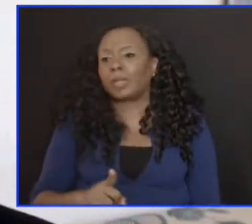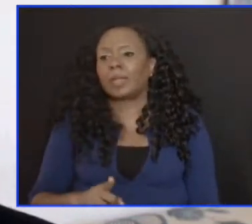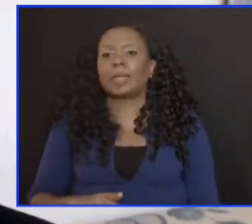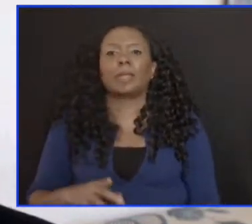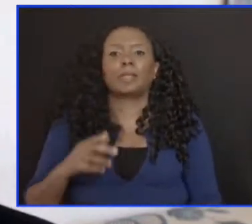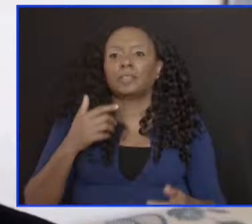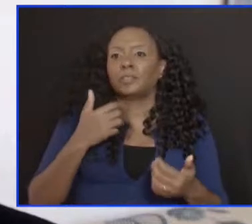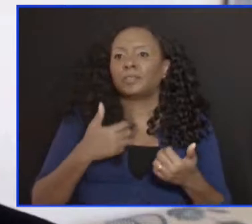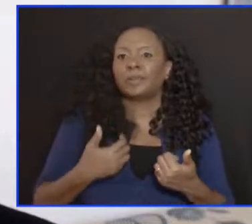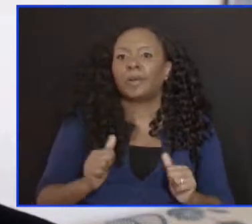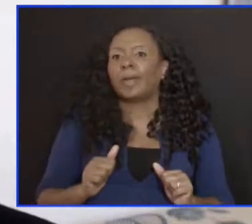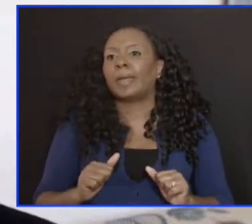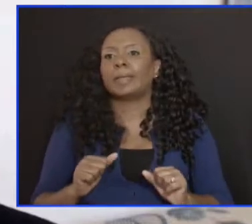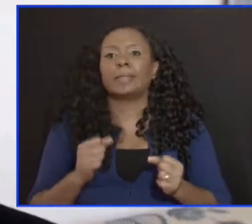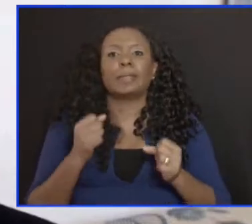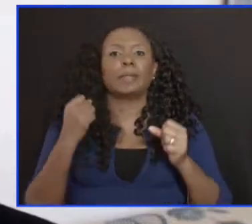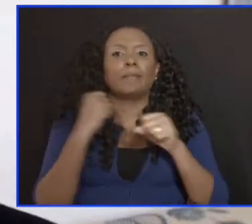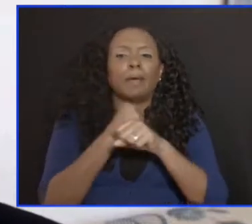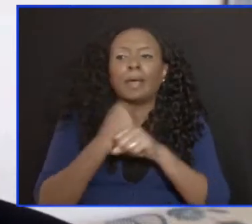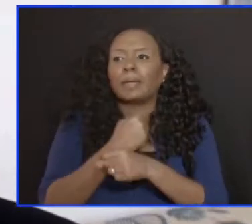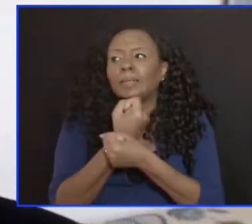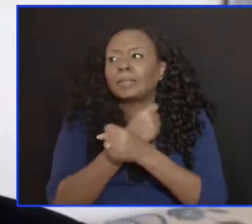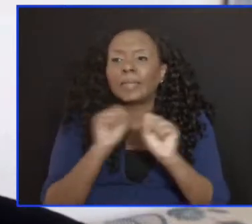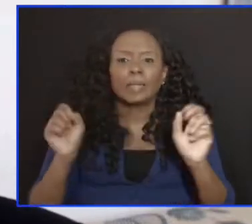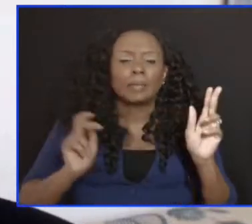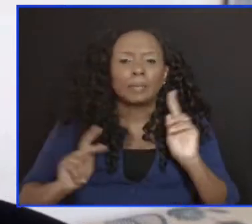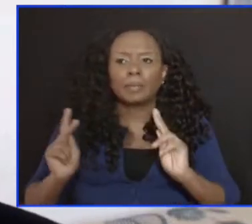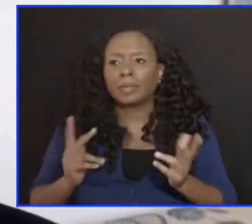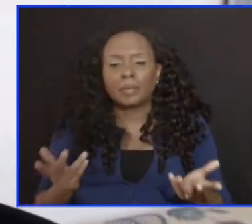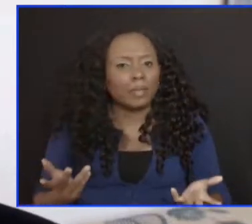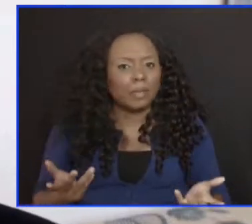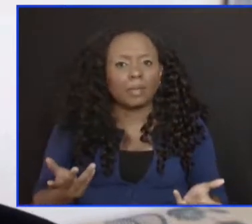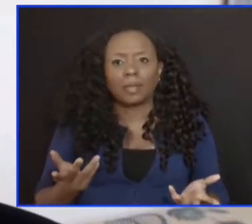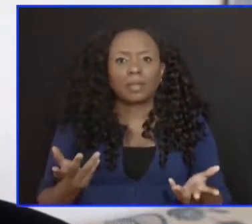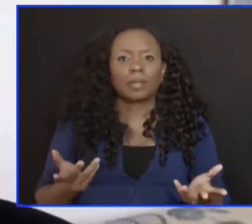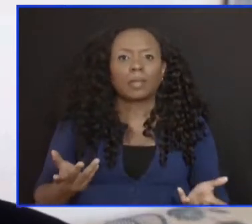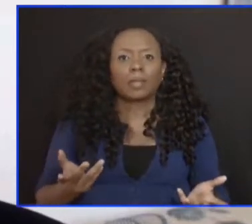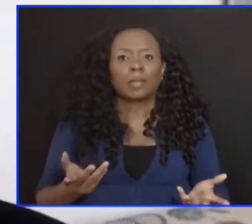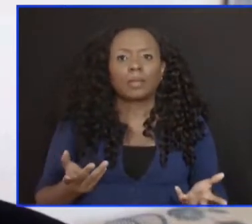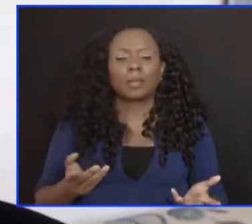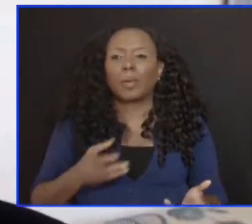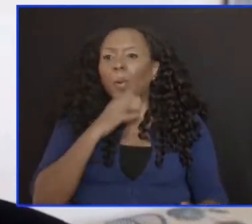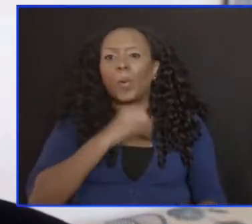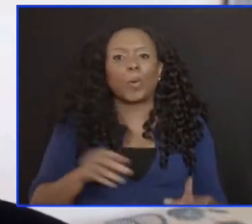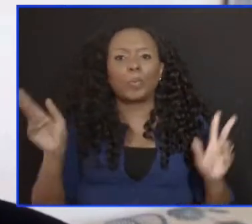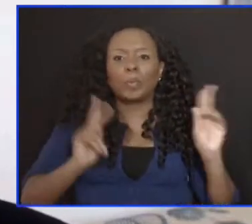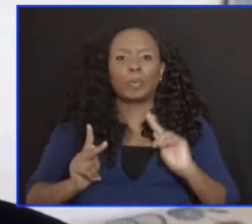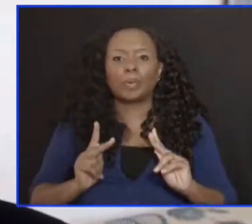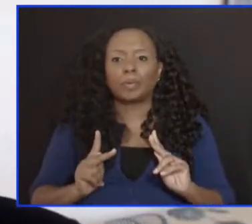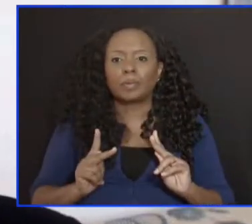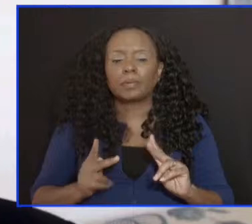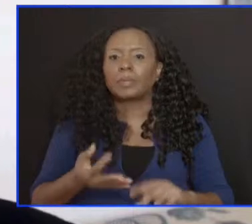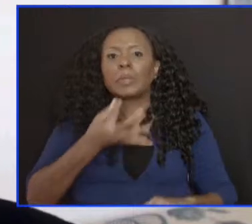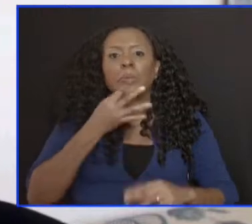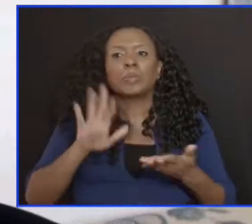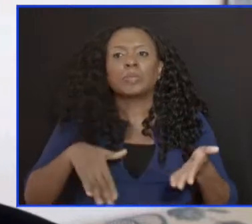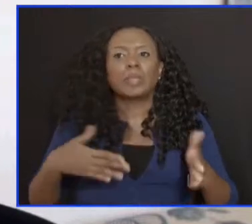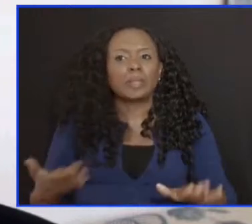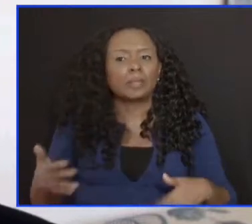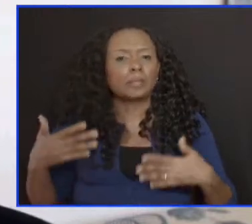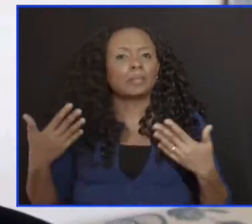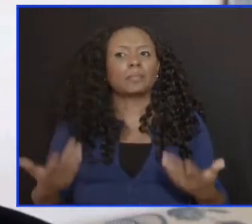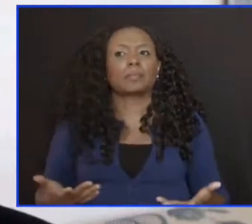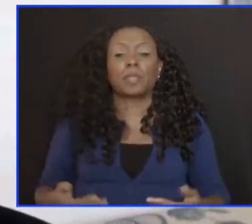by these people. You put this within the context of the contribution that they have made in the